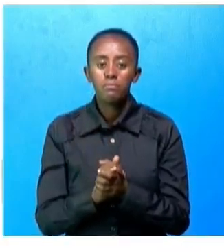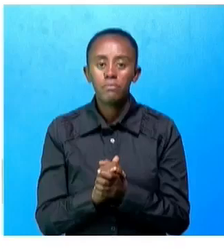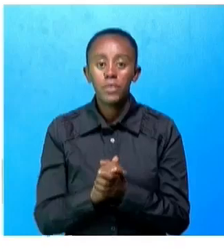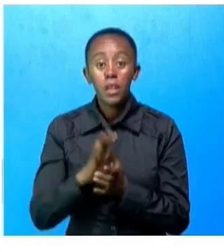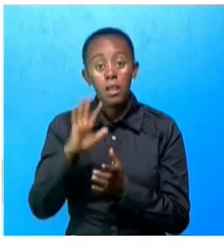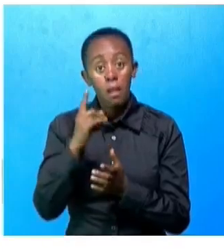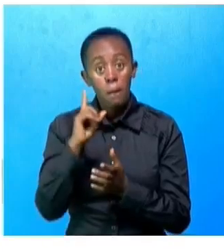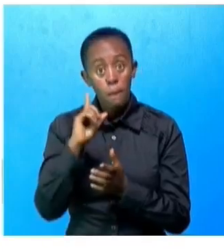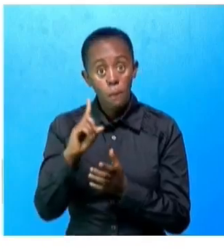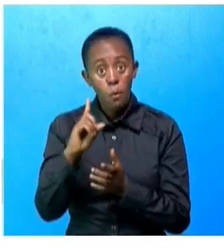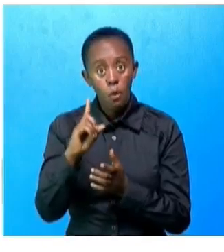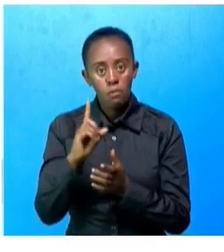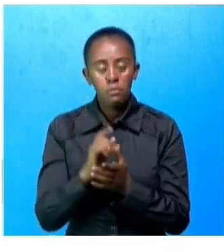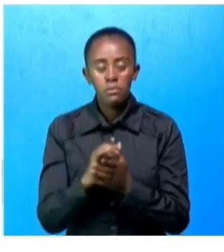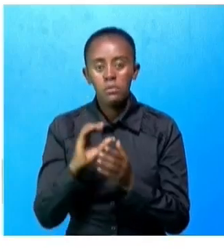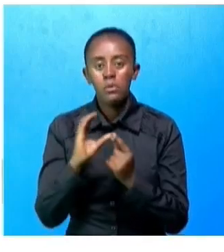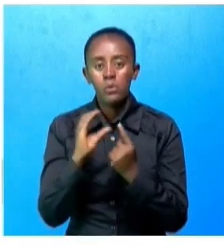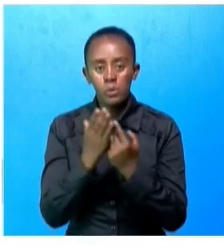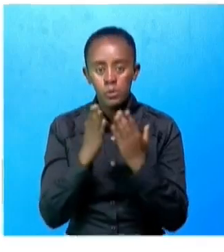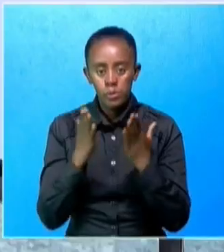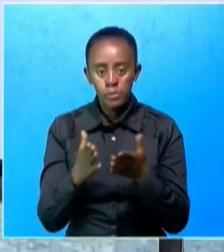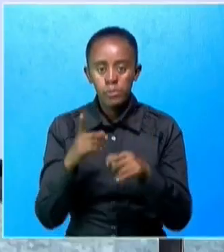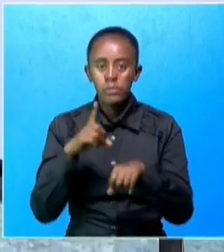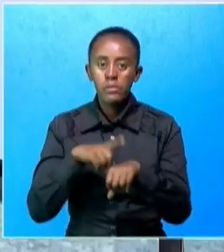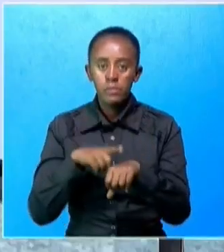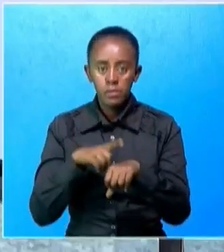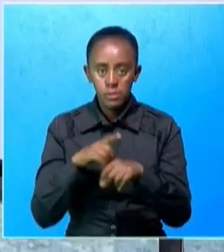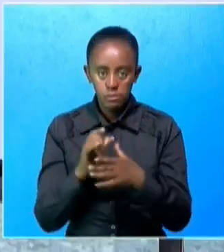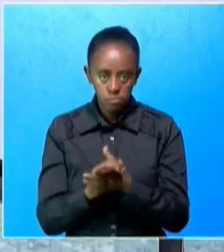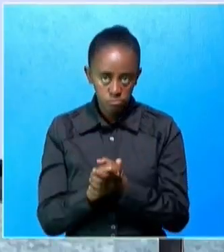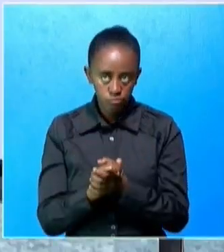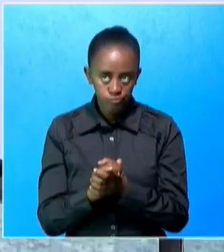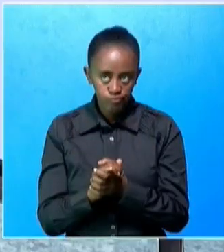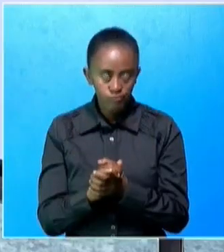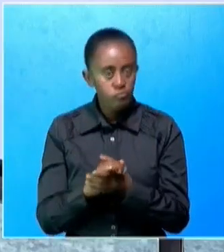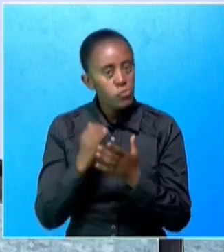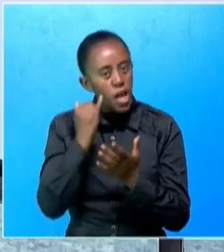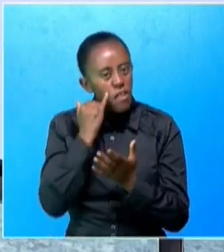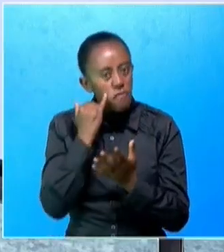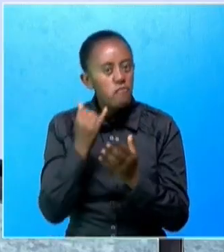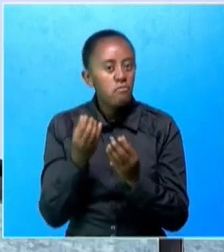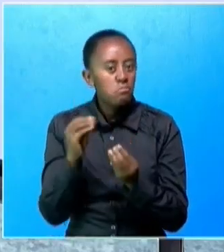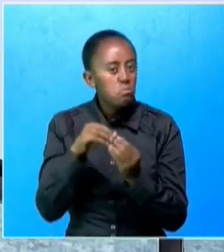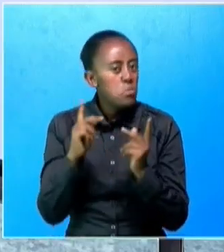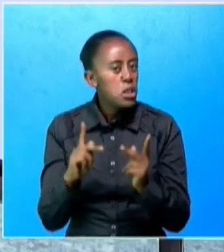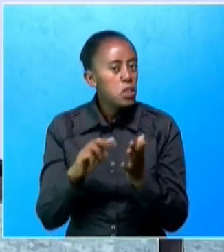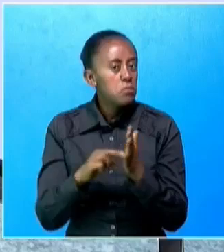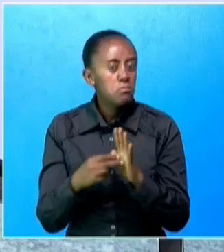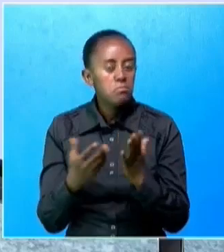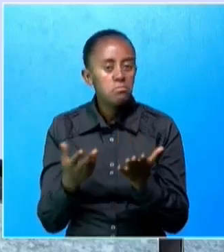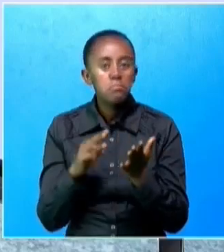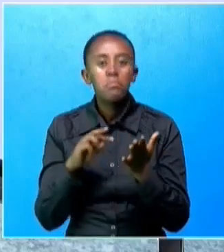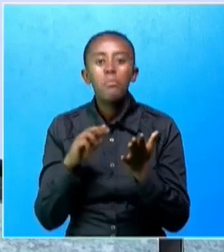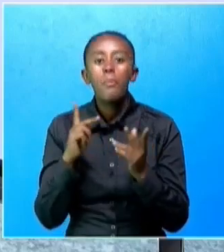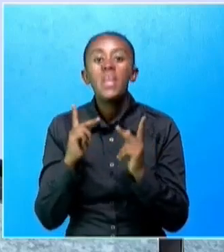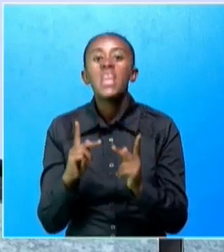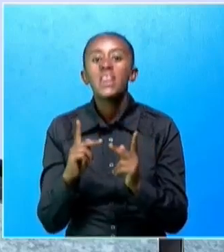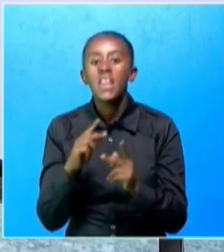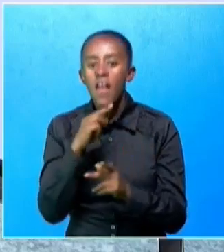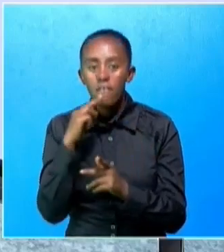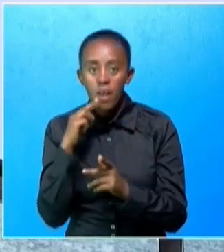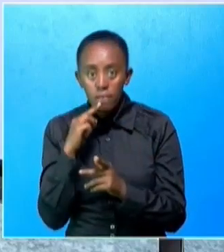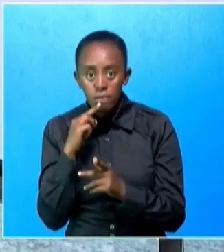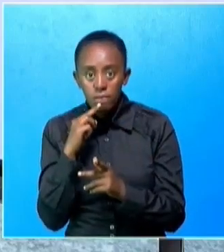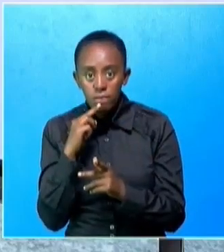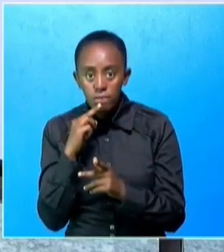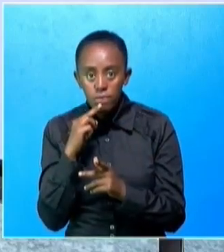Type 1 conditional tense. What do you mean by that? If plus present means present verb. Present verb, that